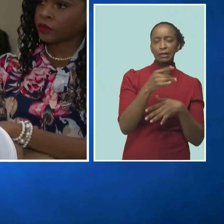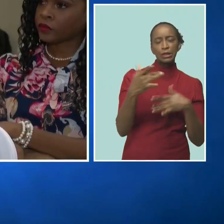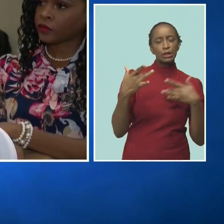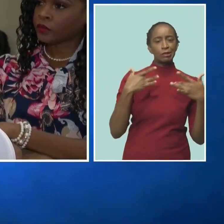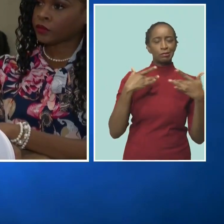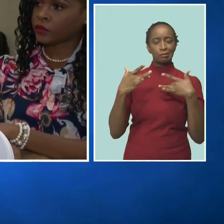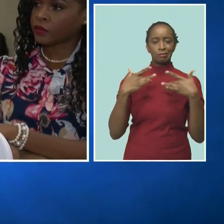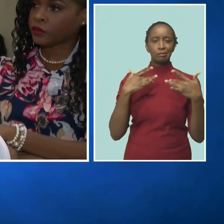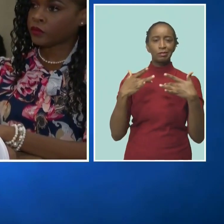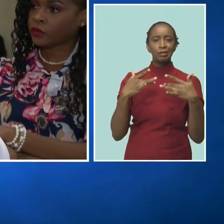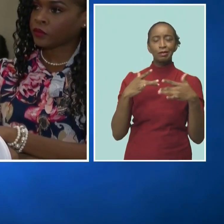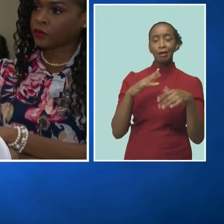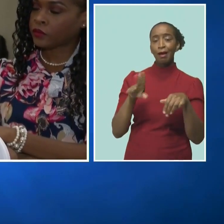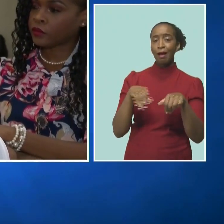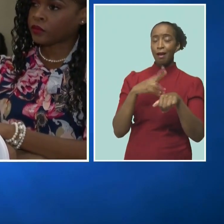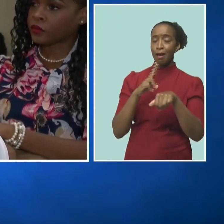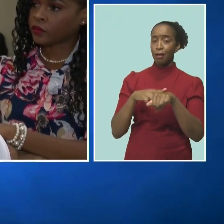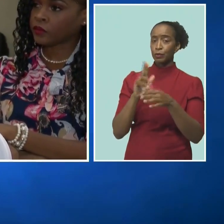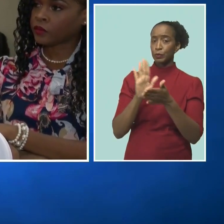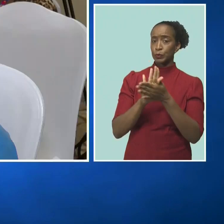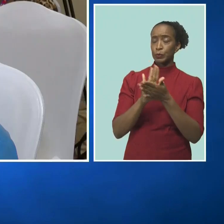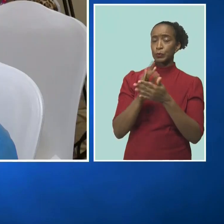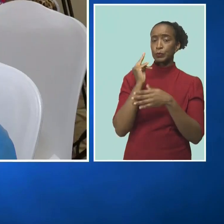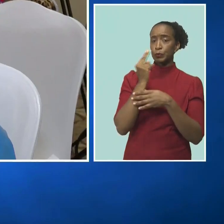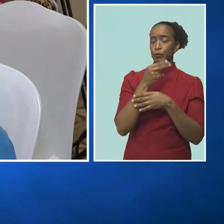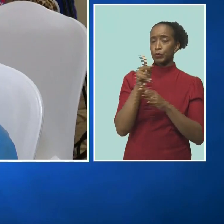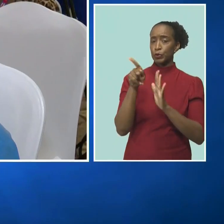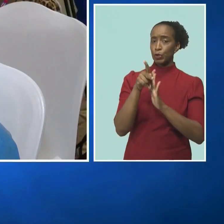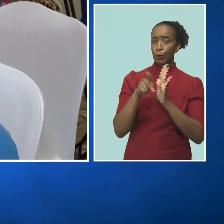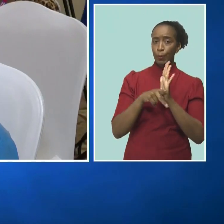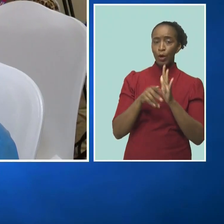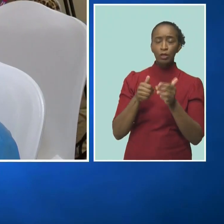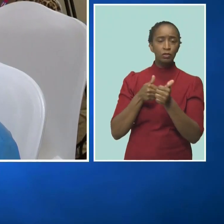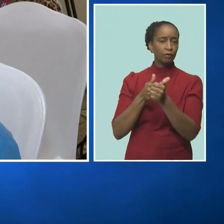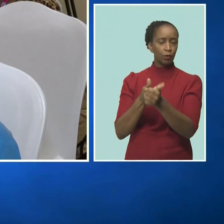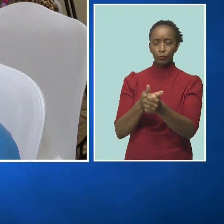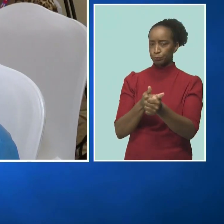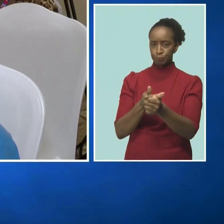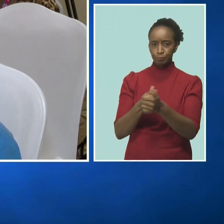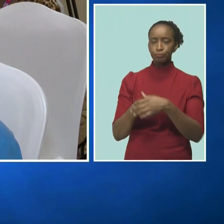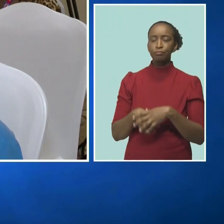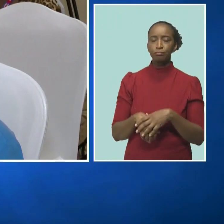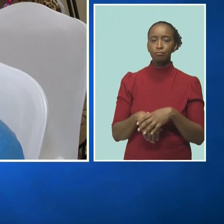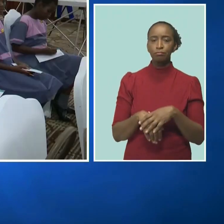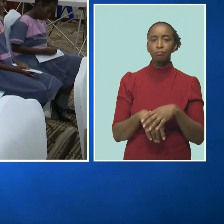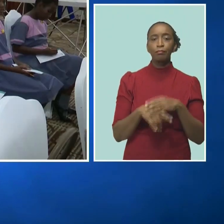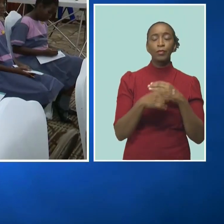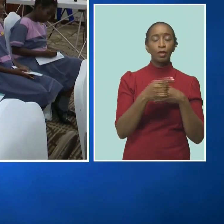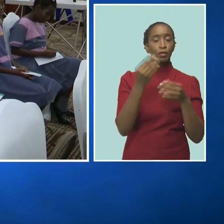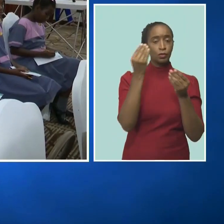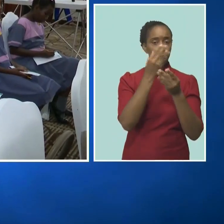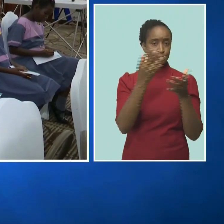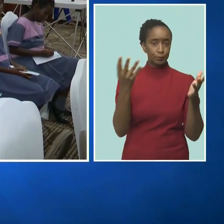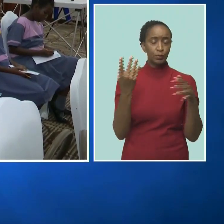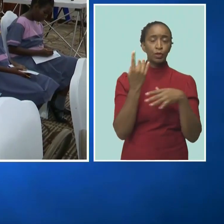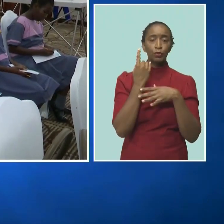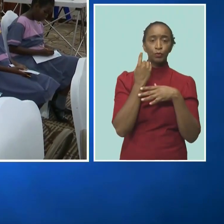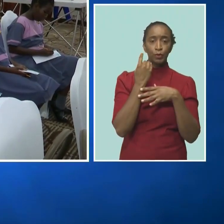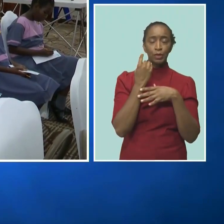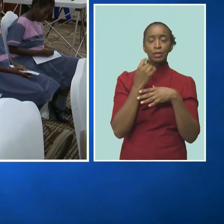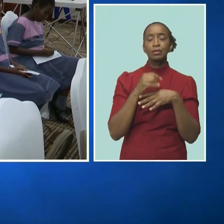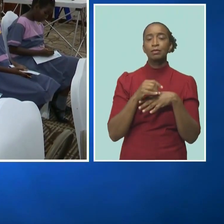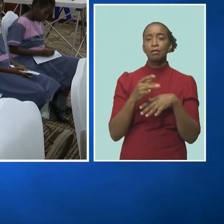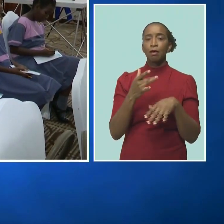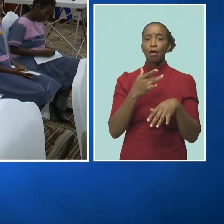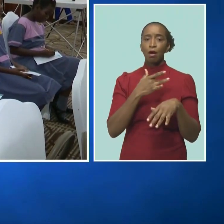Barbados National School Nutrition Policy are not being followed. She raised the issue at the media launch of the Barbados Heart and Stroke Foundation's Protect